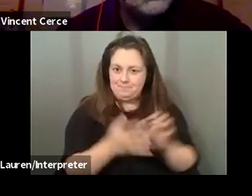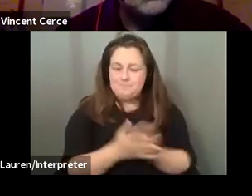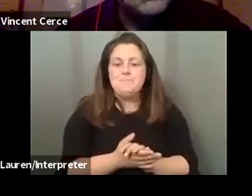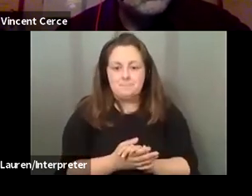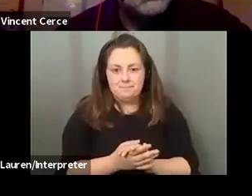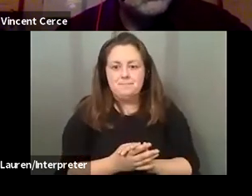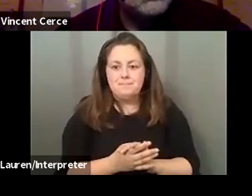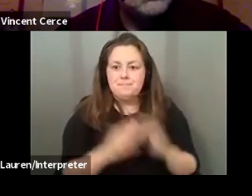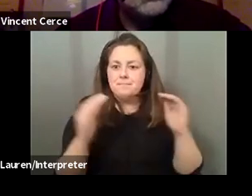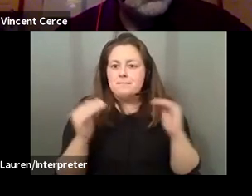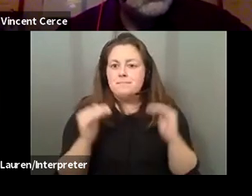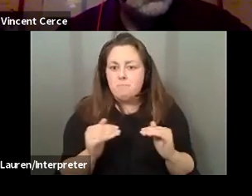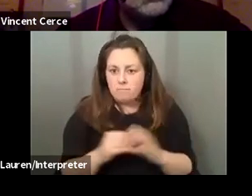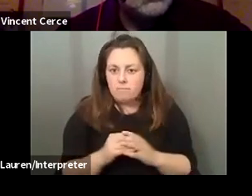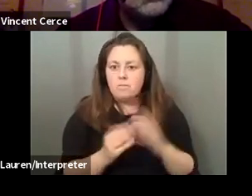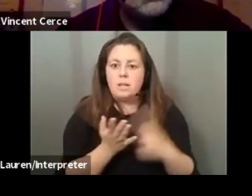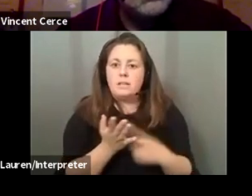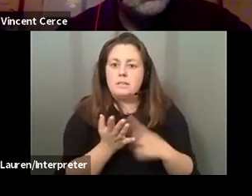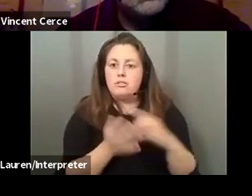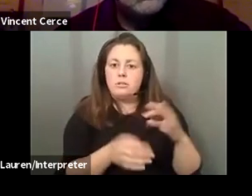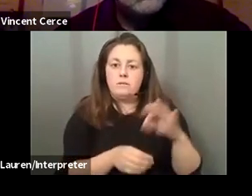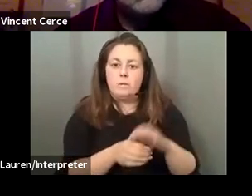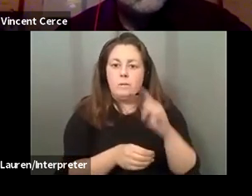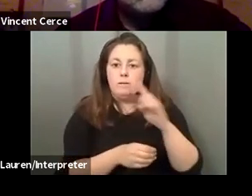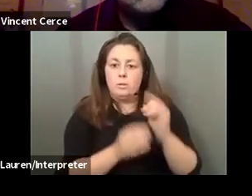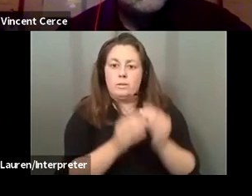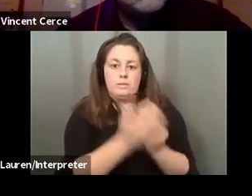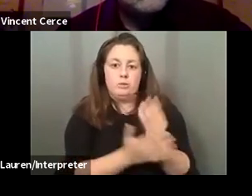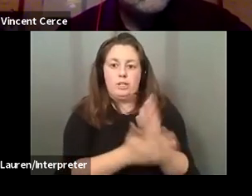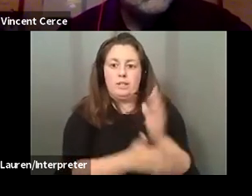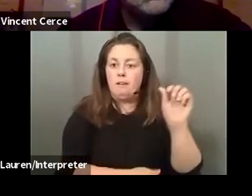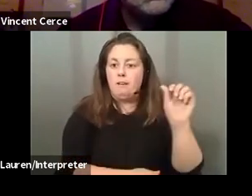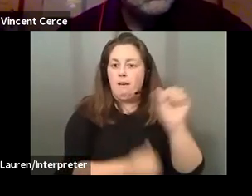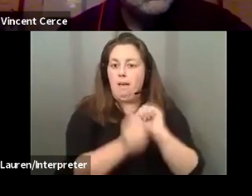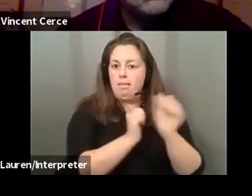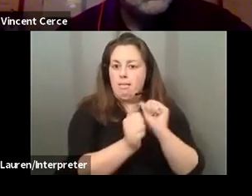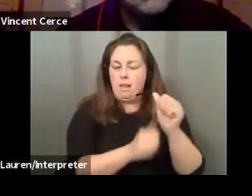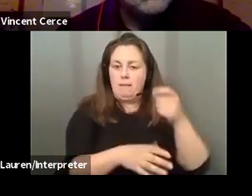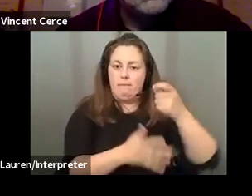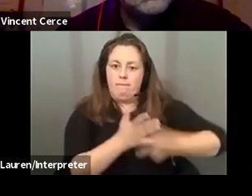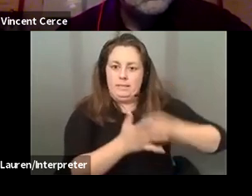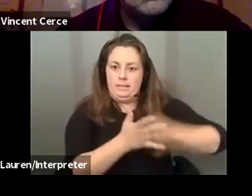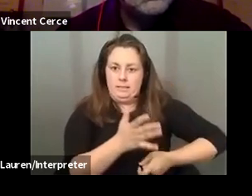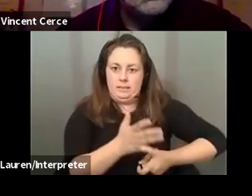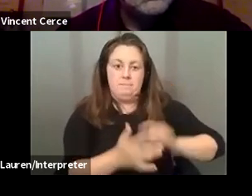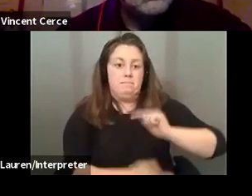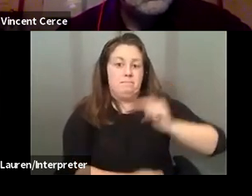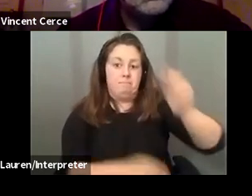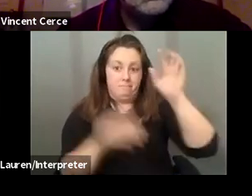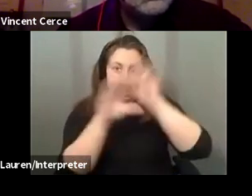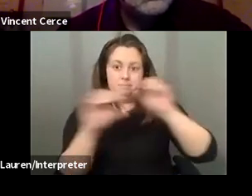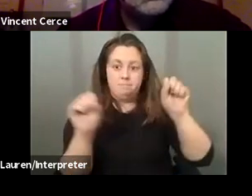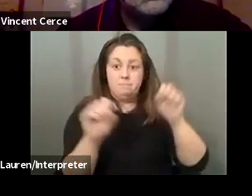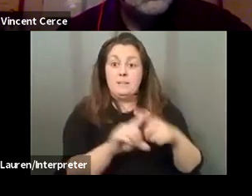Okay, next up is a discussion and vote on the spring athletic fees. Dr. Baeta, over to you. Mr. Chairman, thank you. From the athletic